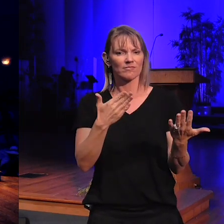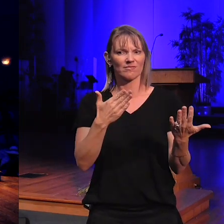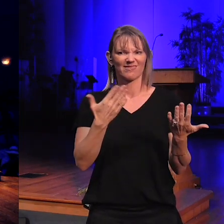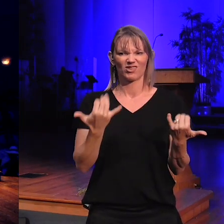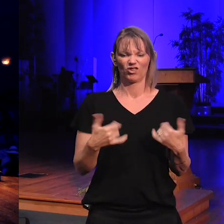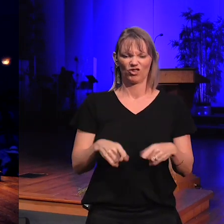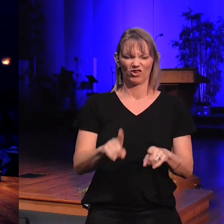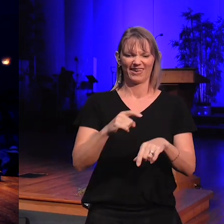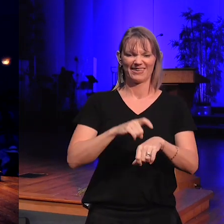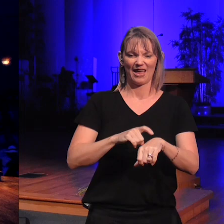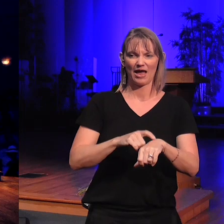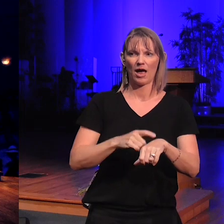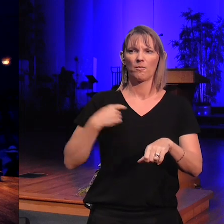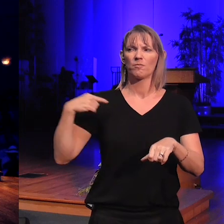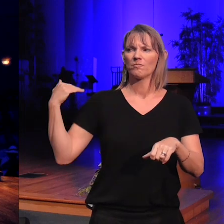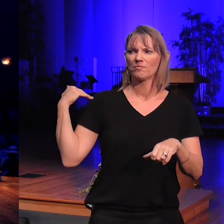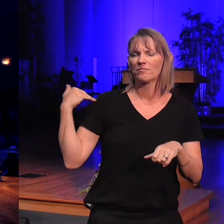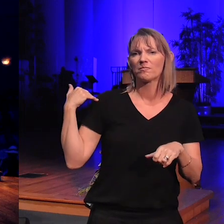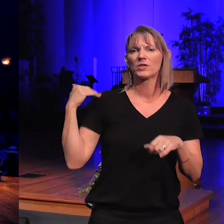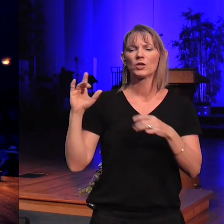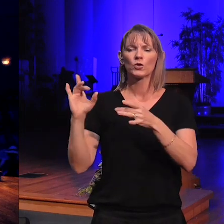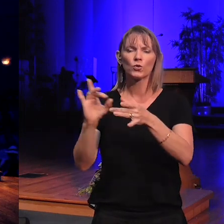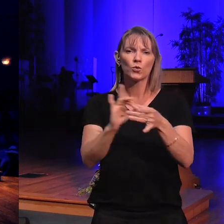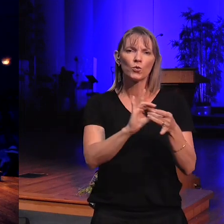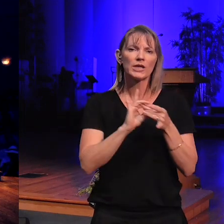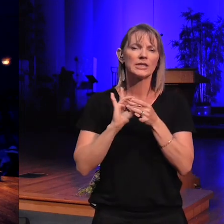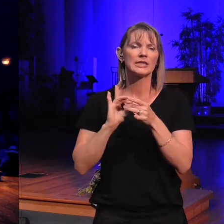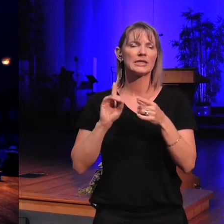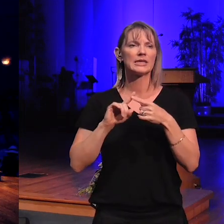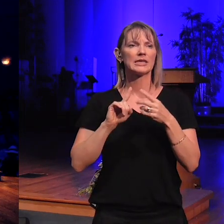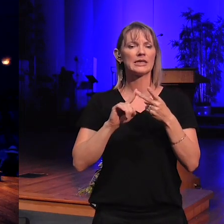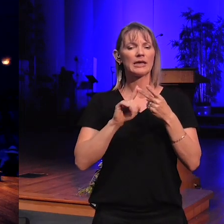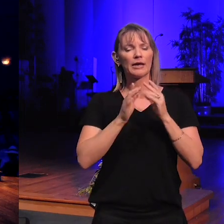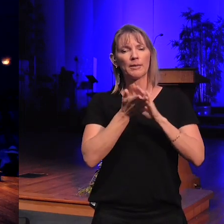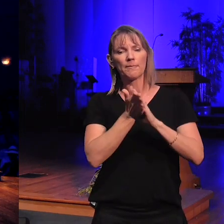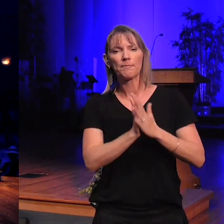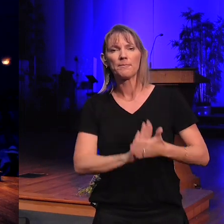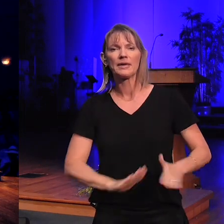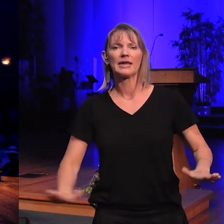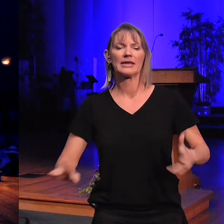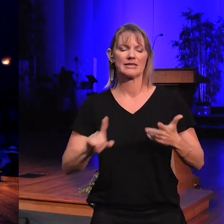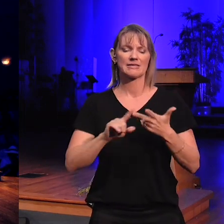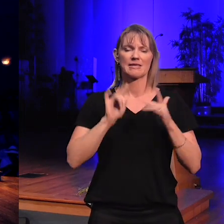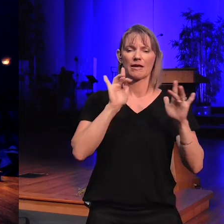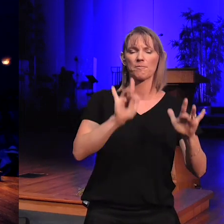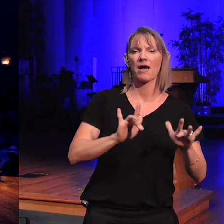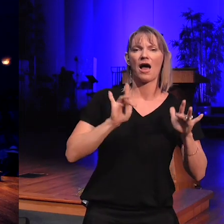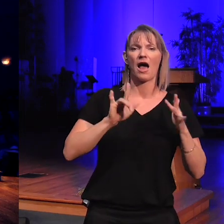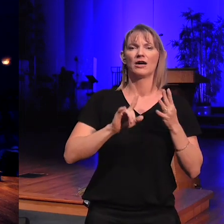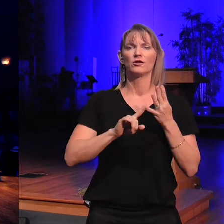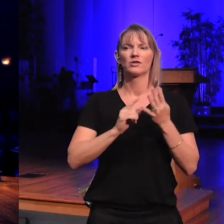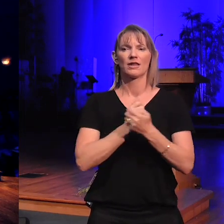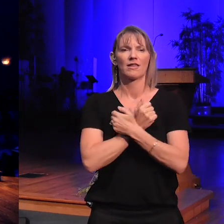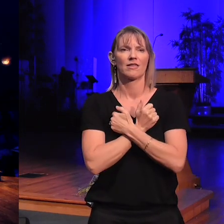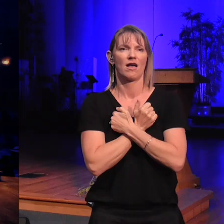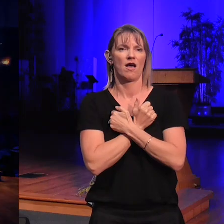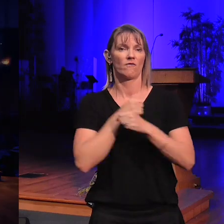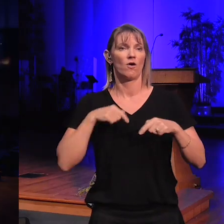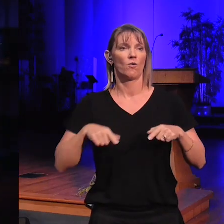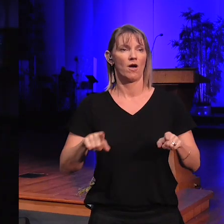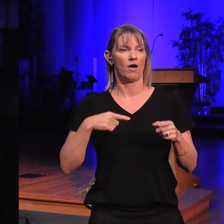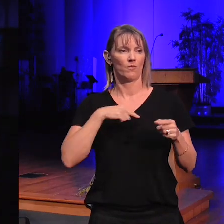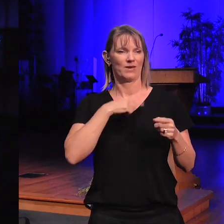of unity, peace, compassion, and love as we watch the young